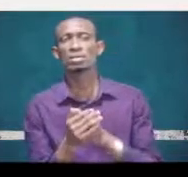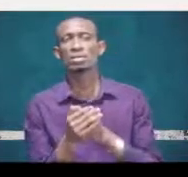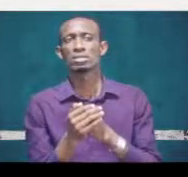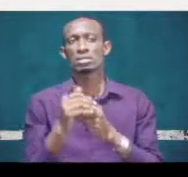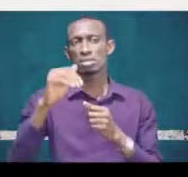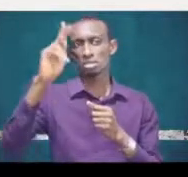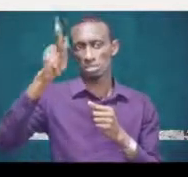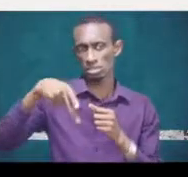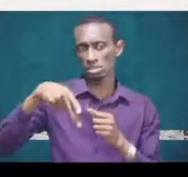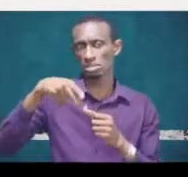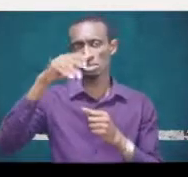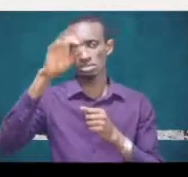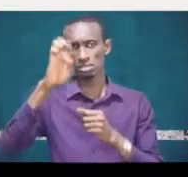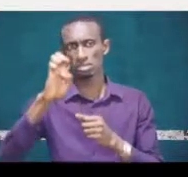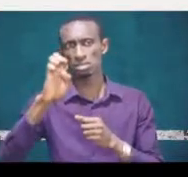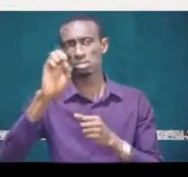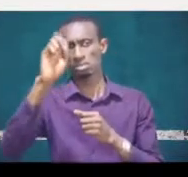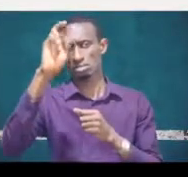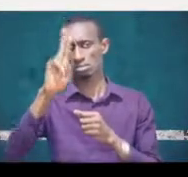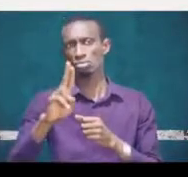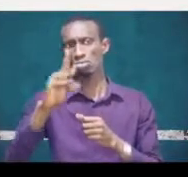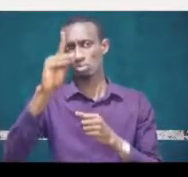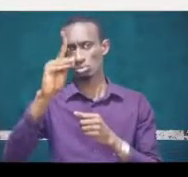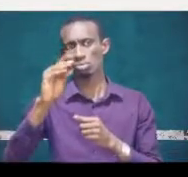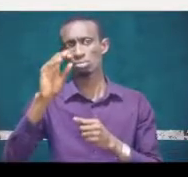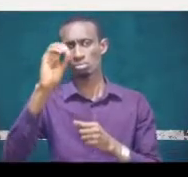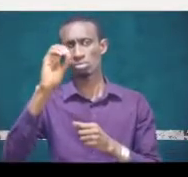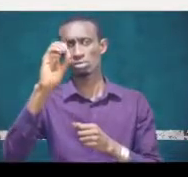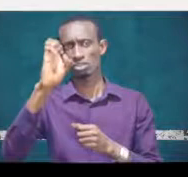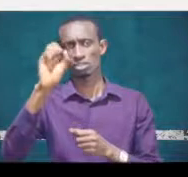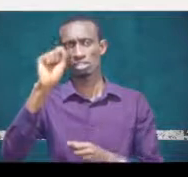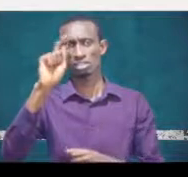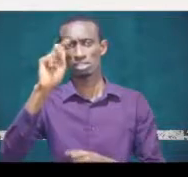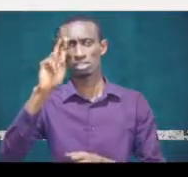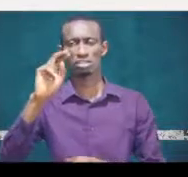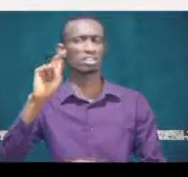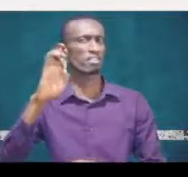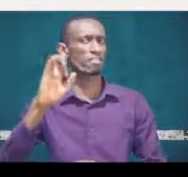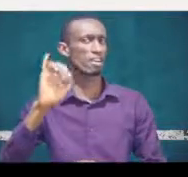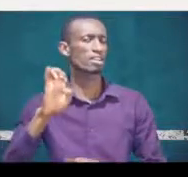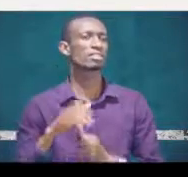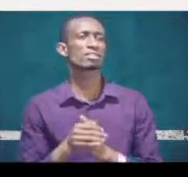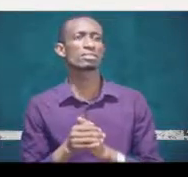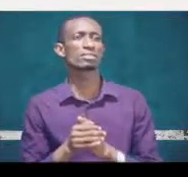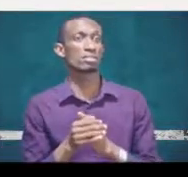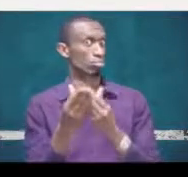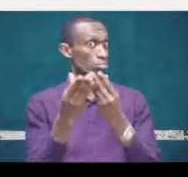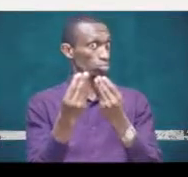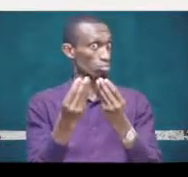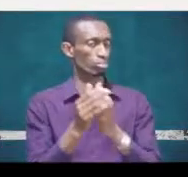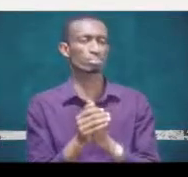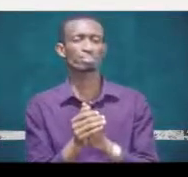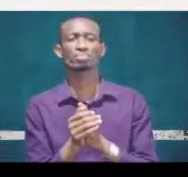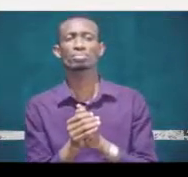columnar epithelium. Then we have what we call stratified epithelium, where we have what we